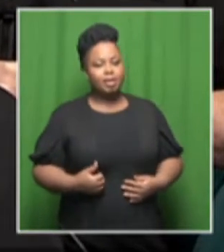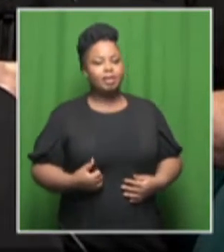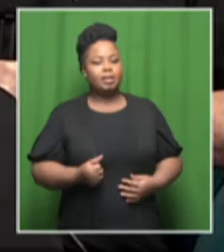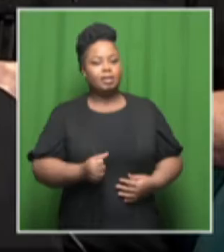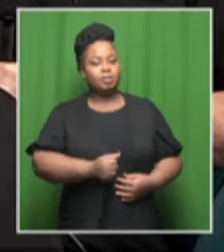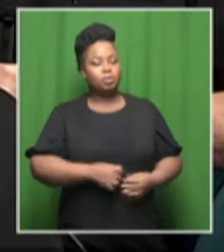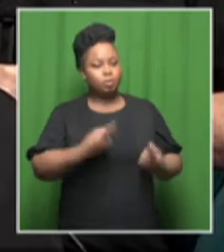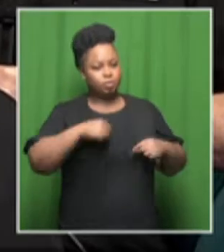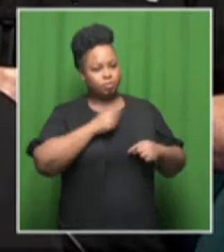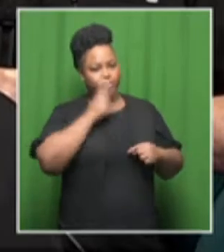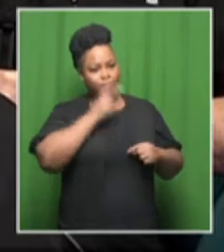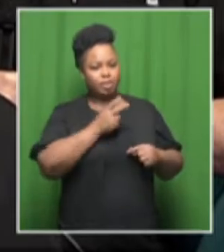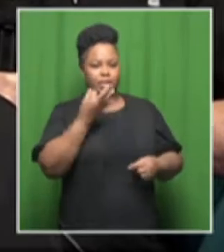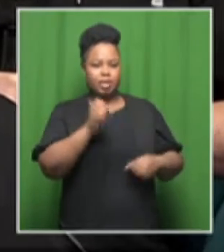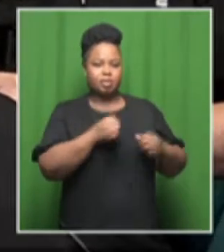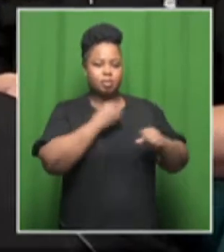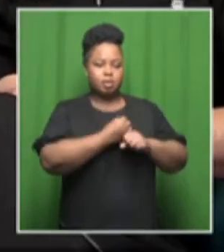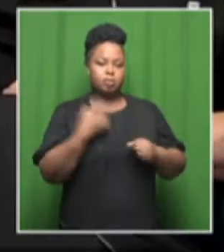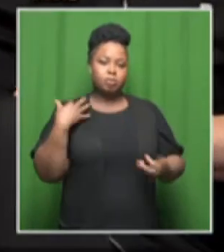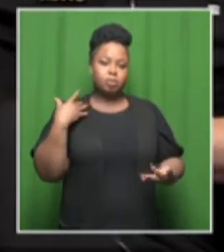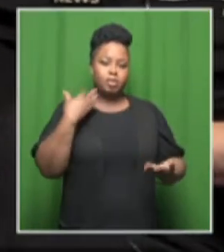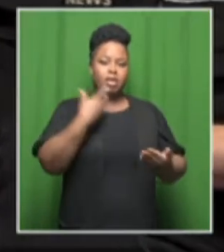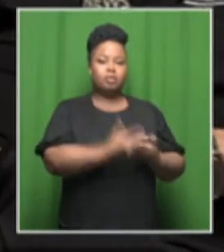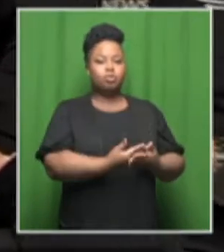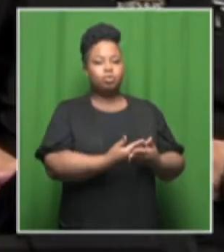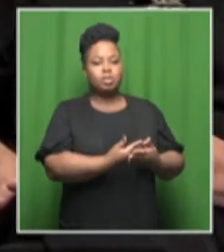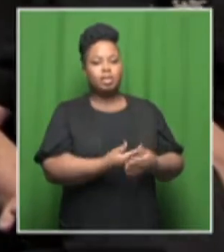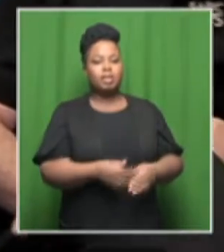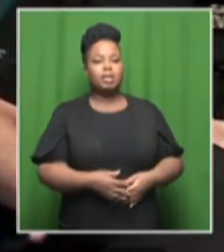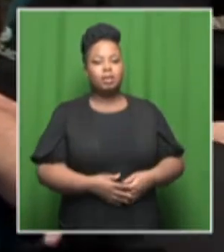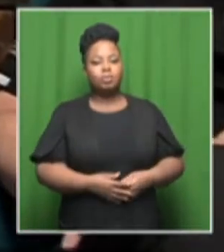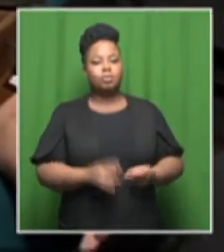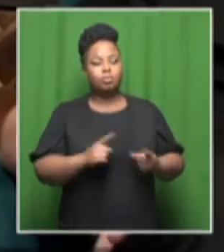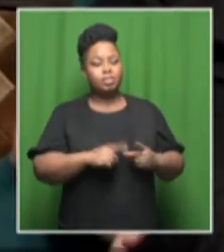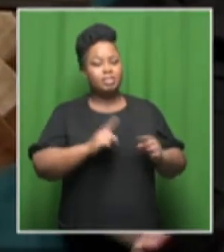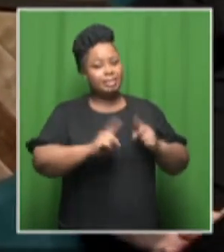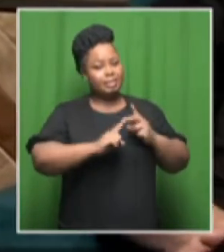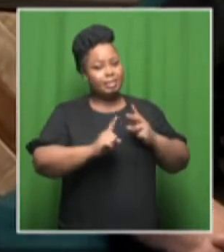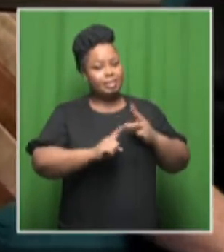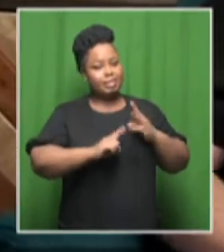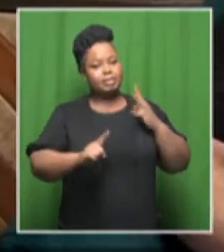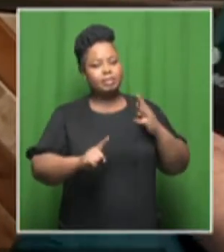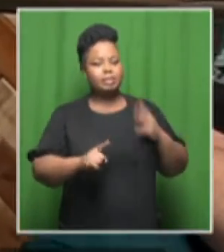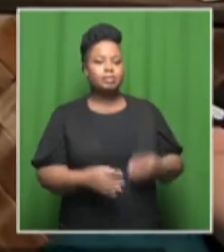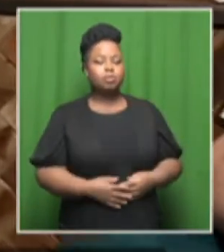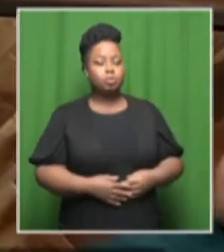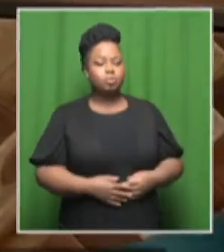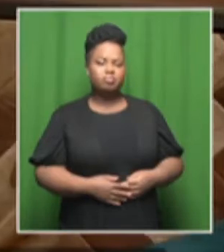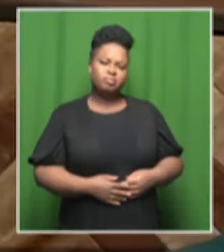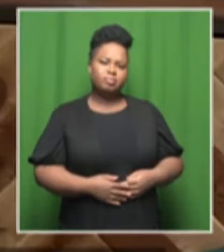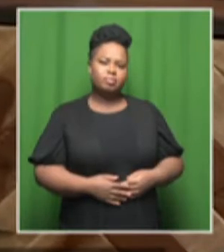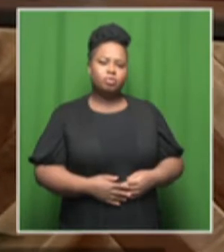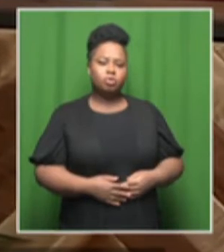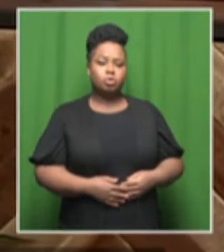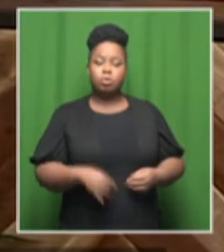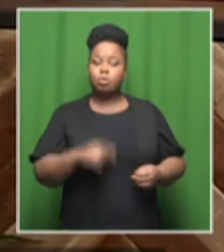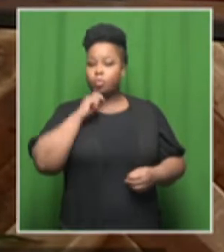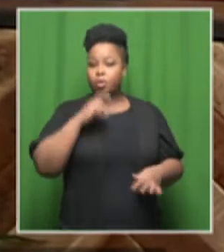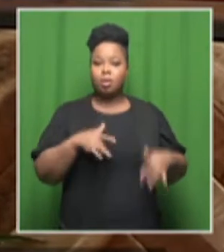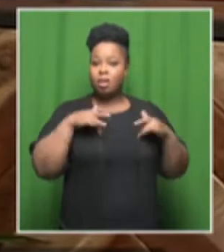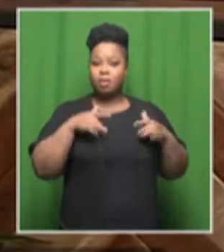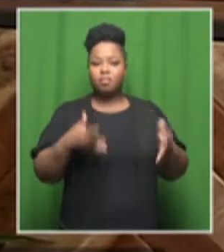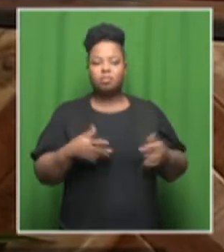If we look at the 30 years, I mean, we've been doing this quite a lot over most different topics that we cover here on Morning Live